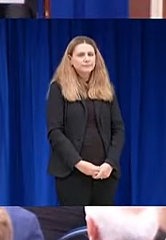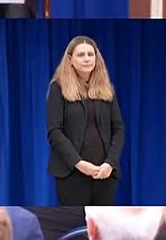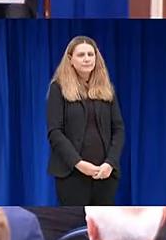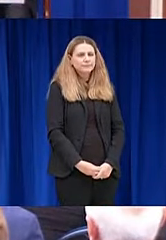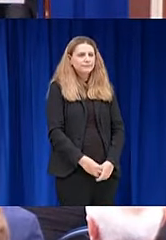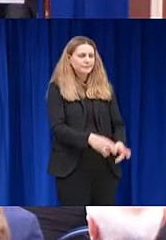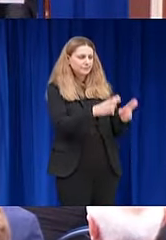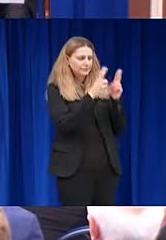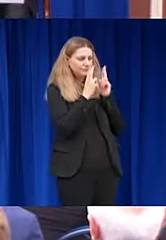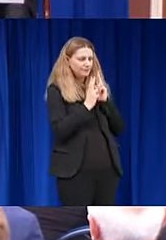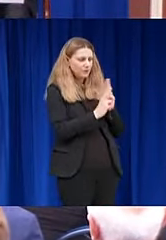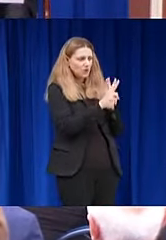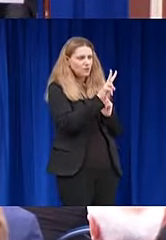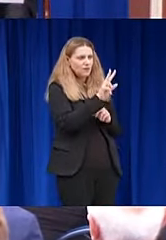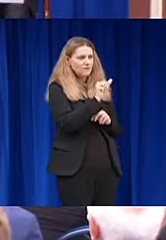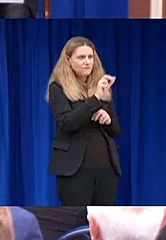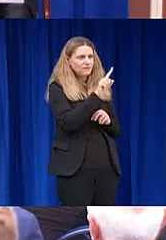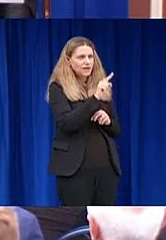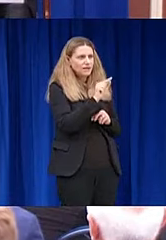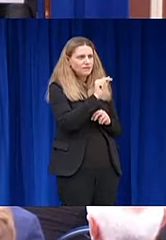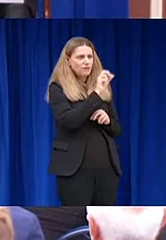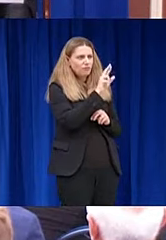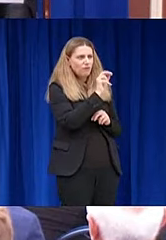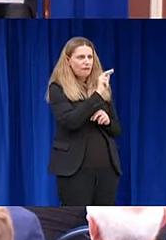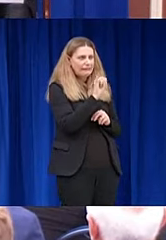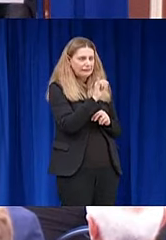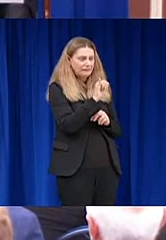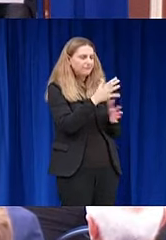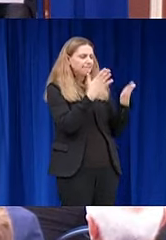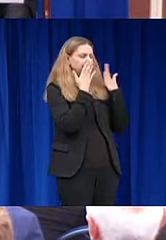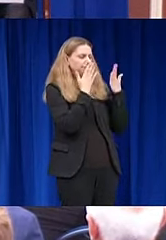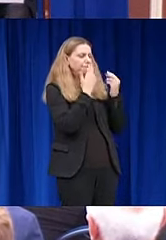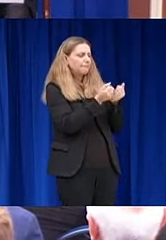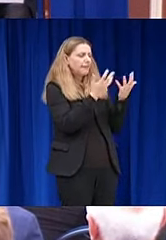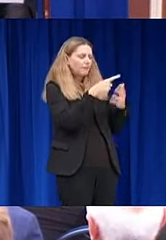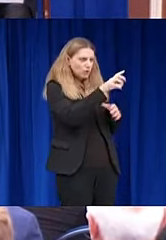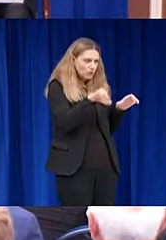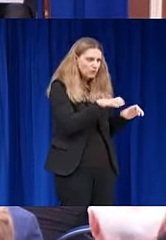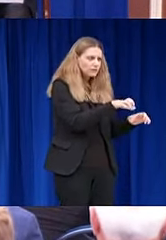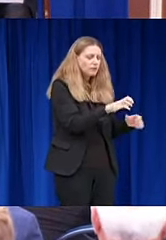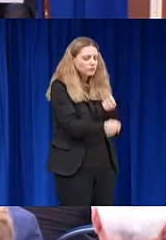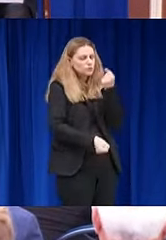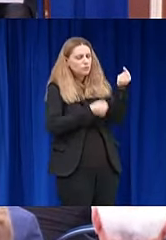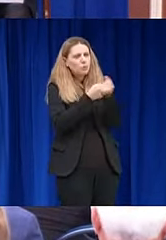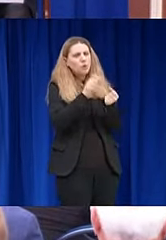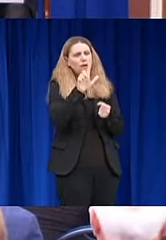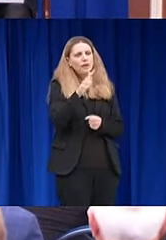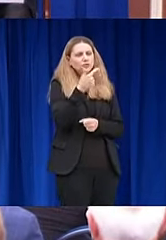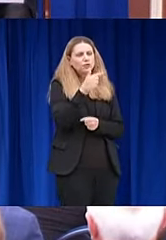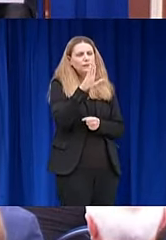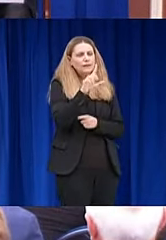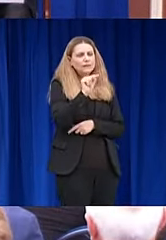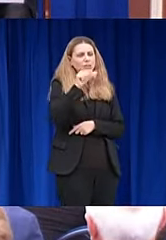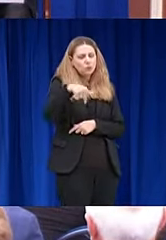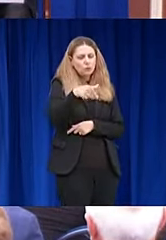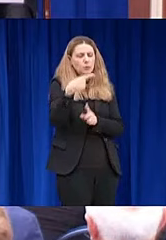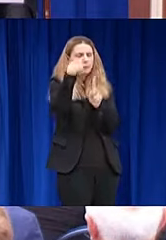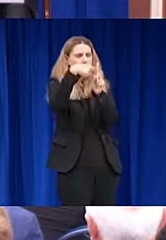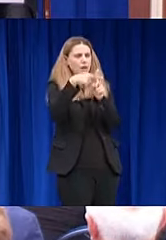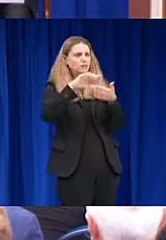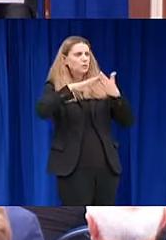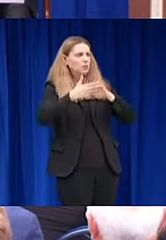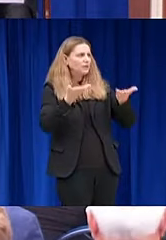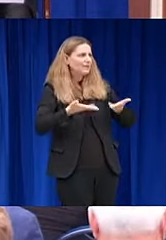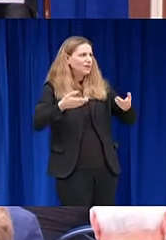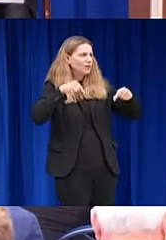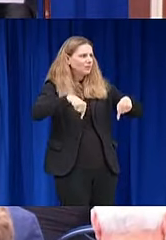Honorable Vazirani, thank you for all that you've done to support our LGBTQ plus community within the DoD. The policies